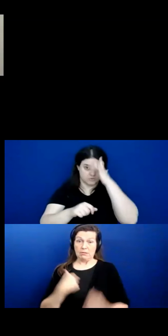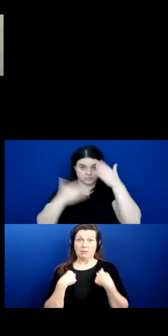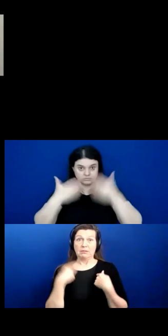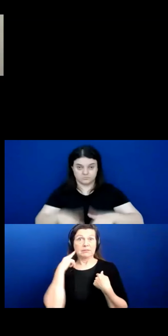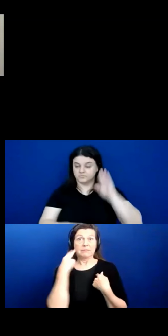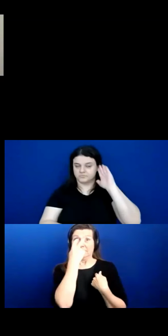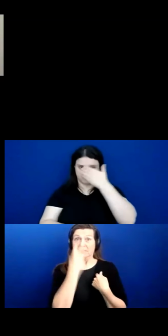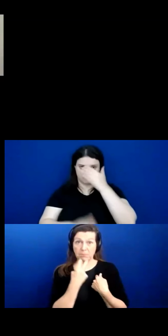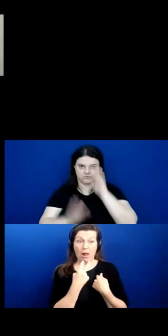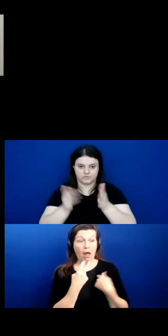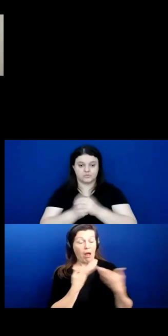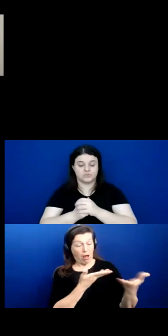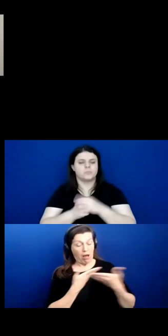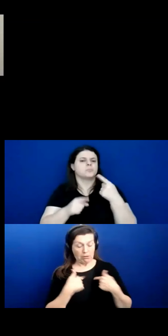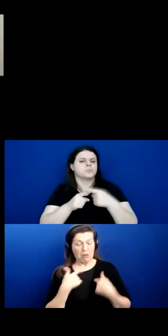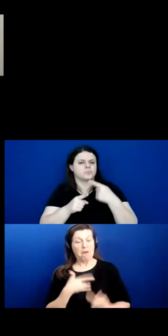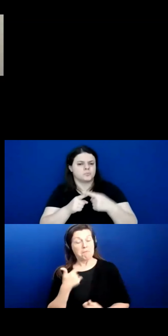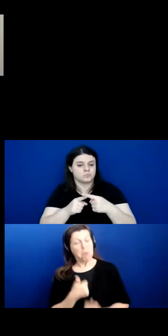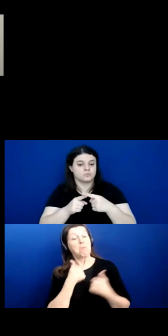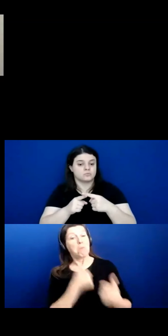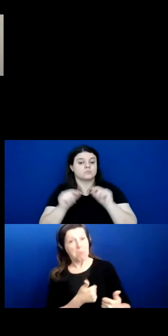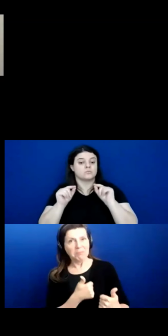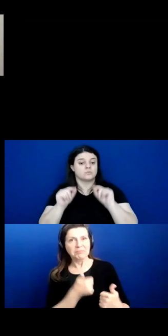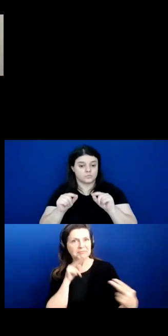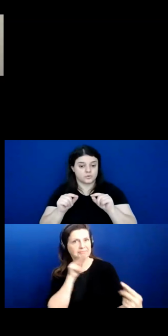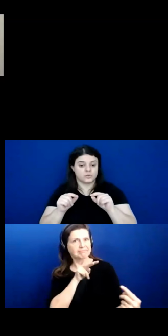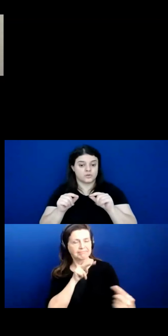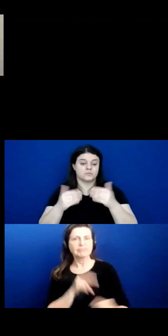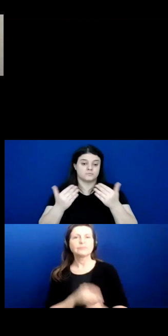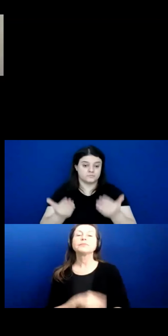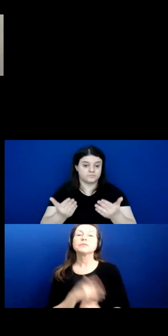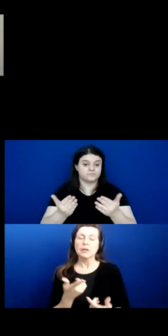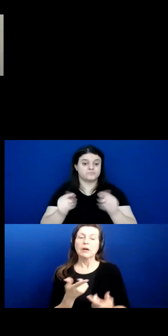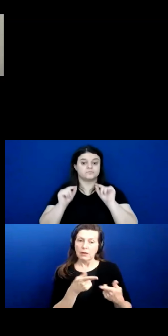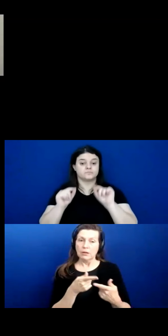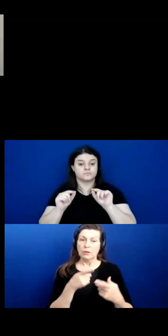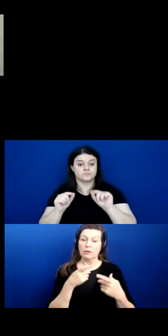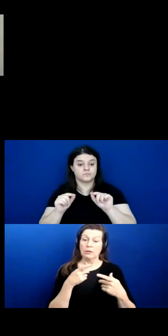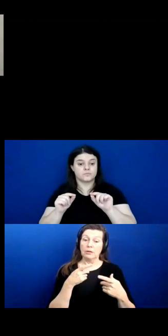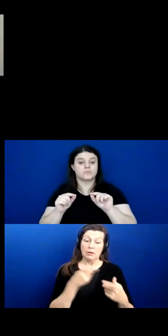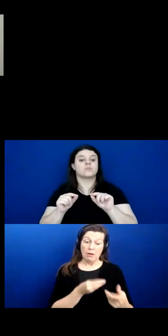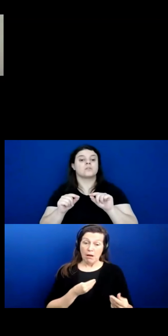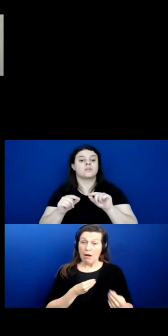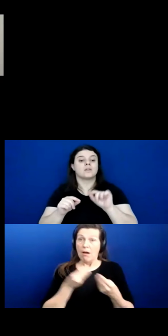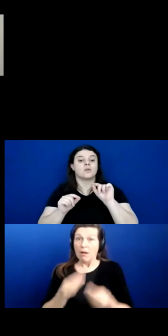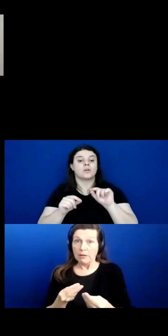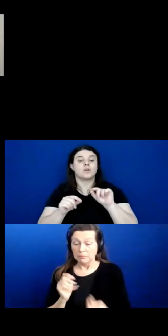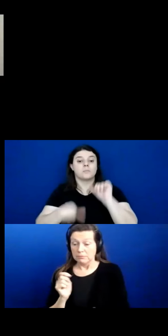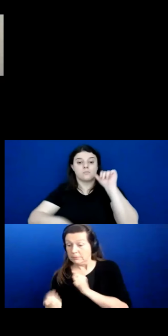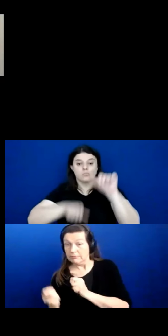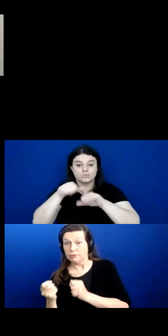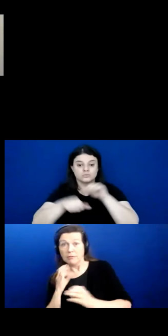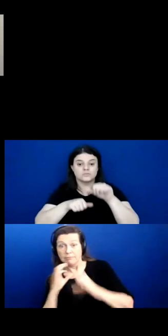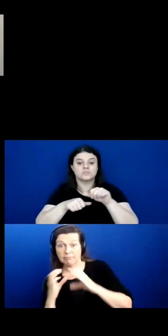blindness. Because, as Carsten states, positive changes of an intervention do not necessarily mean that